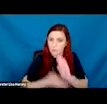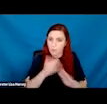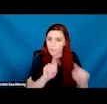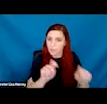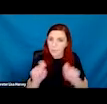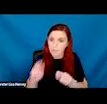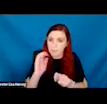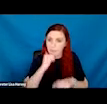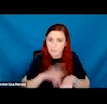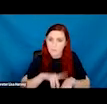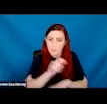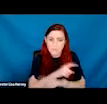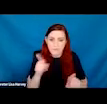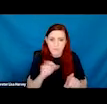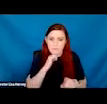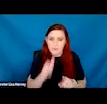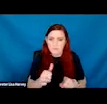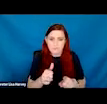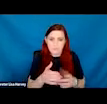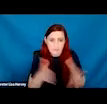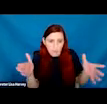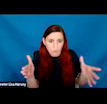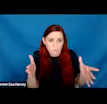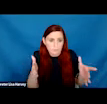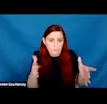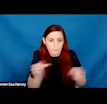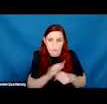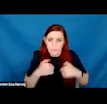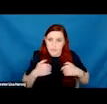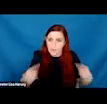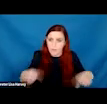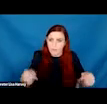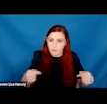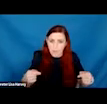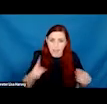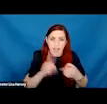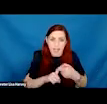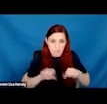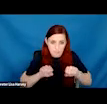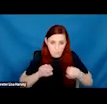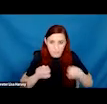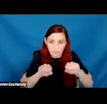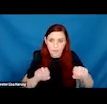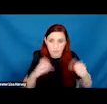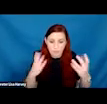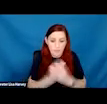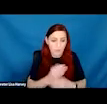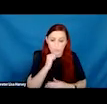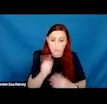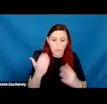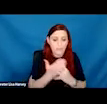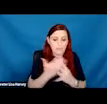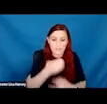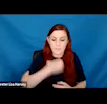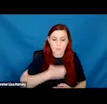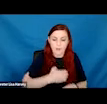big enough to accommodate a wheelchair user, an assistant, and a child in a pram all together. And there were no accessible toilets within the parent and